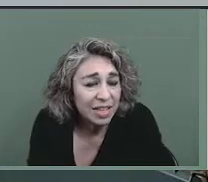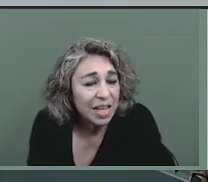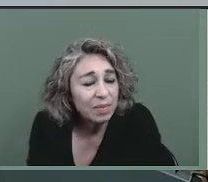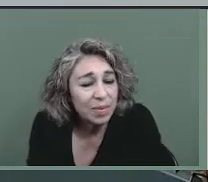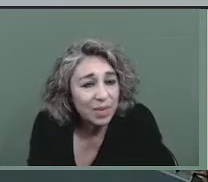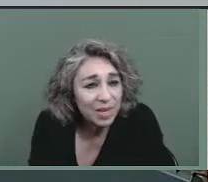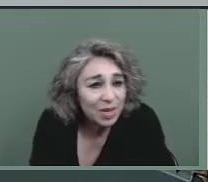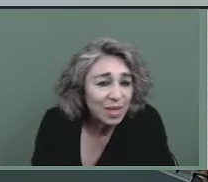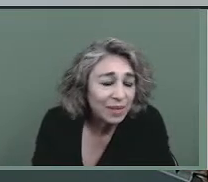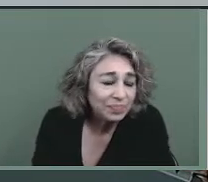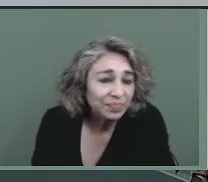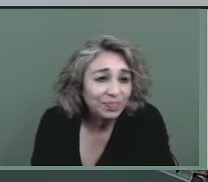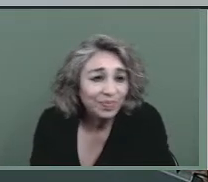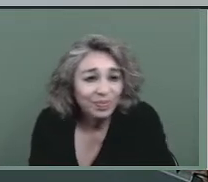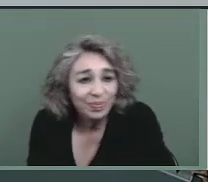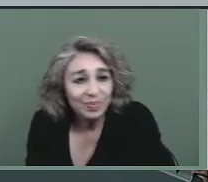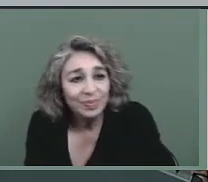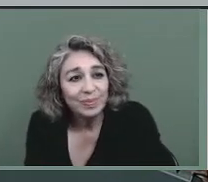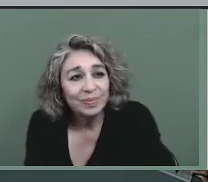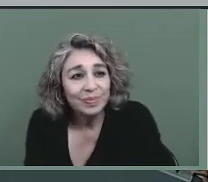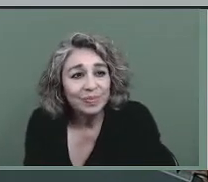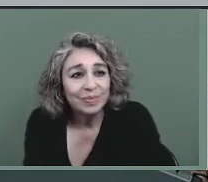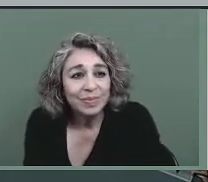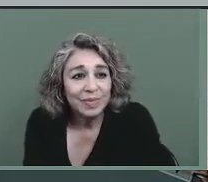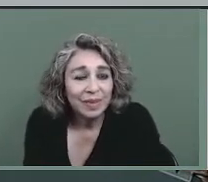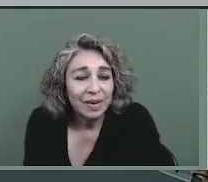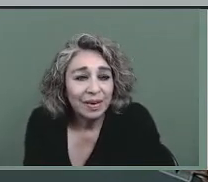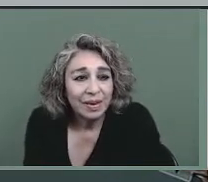there's a lot of people that told me that.